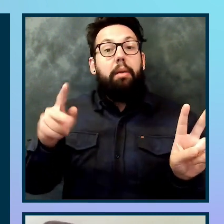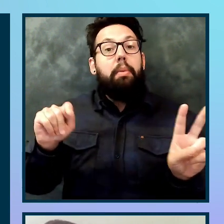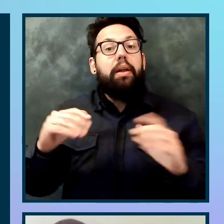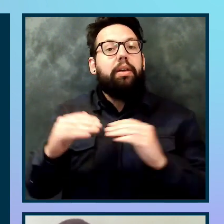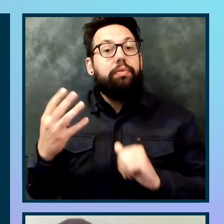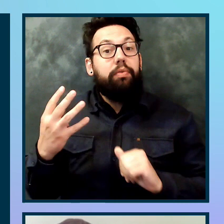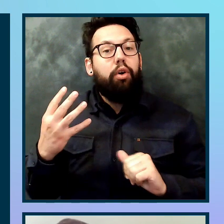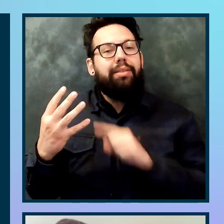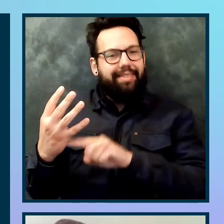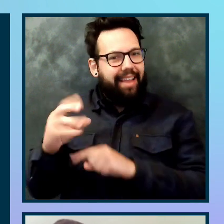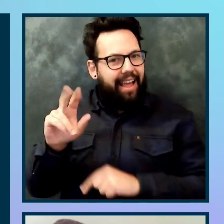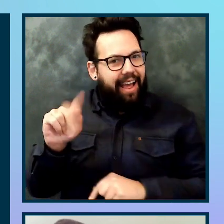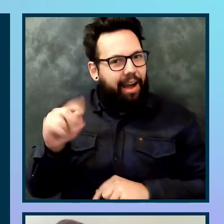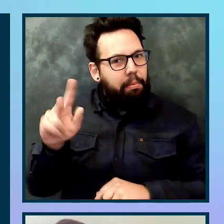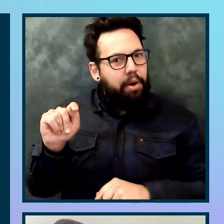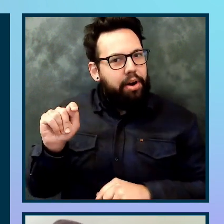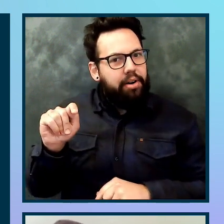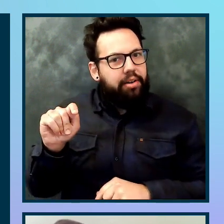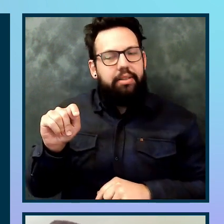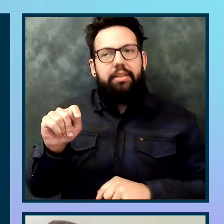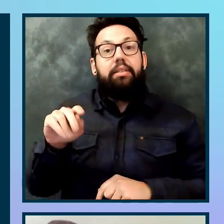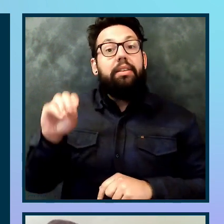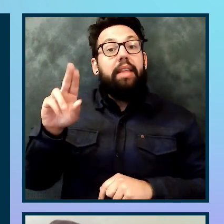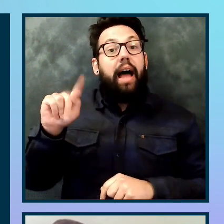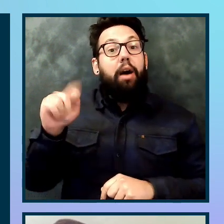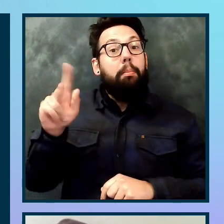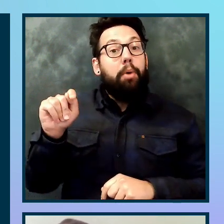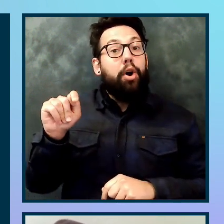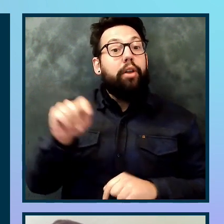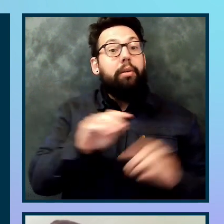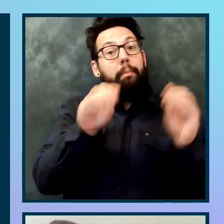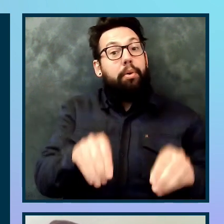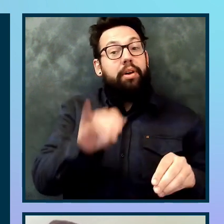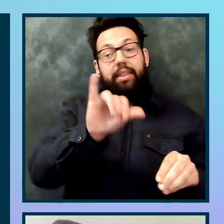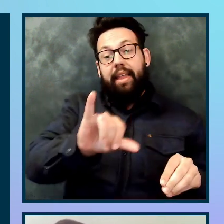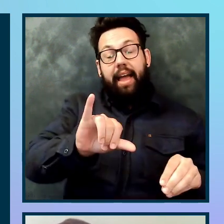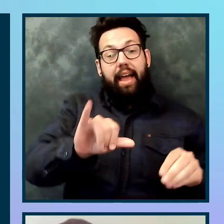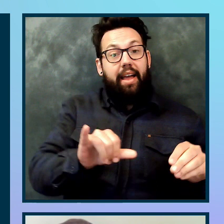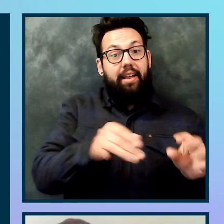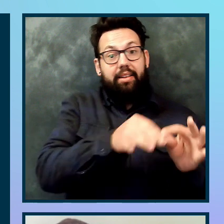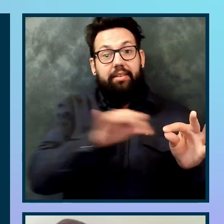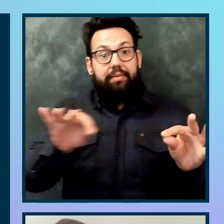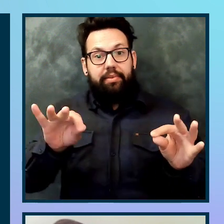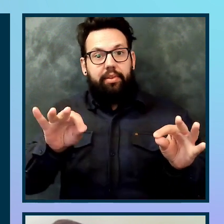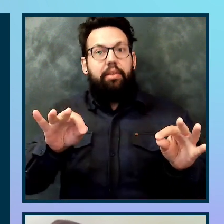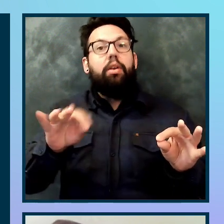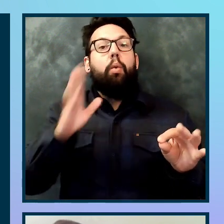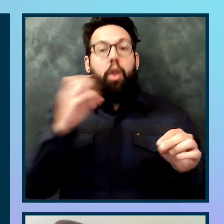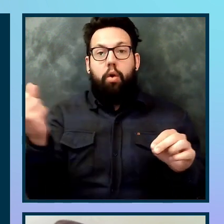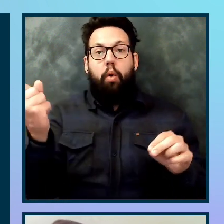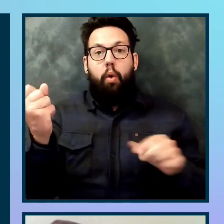It is 4. The output would basically house that result for the calculation. In the same way, we have